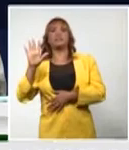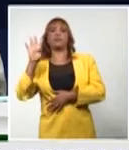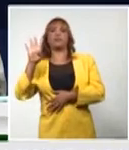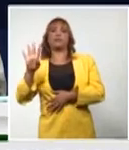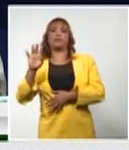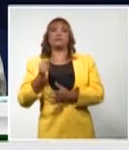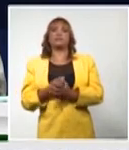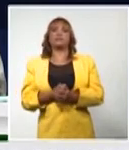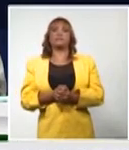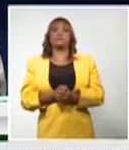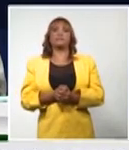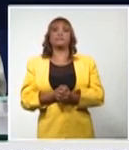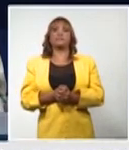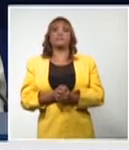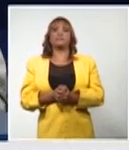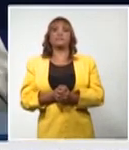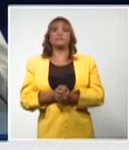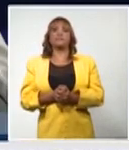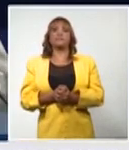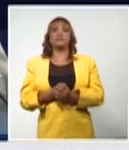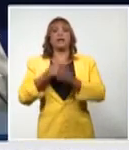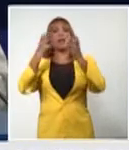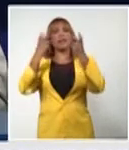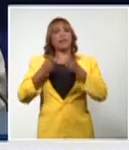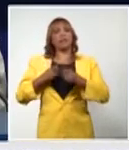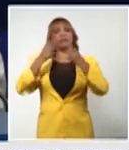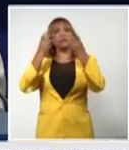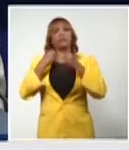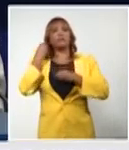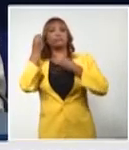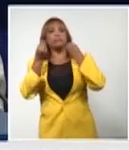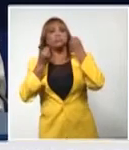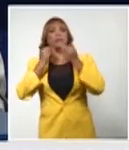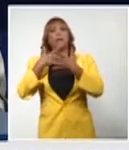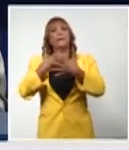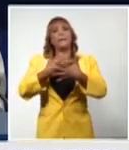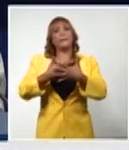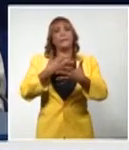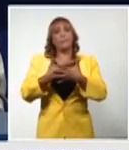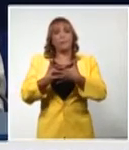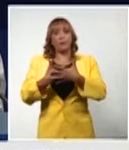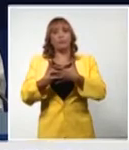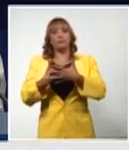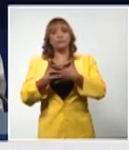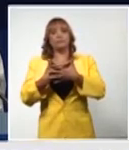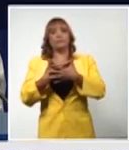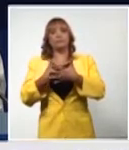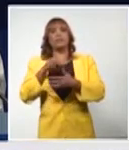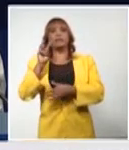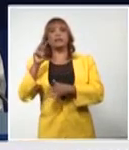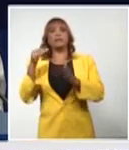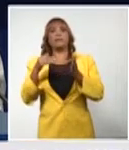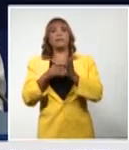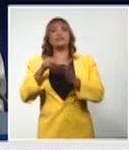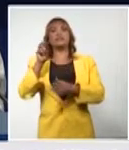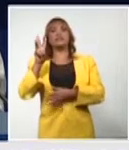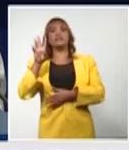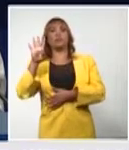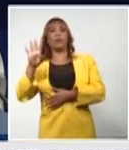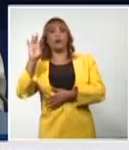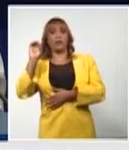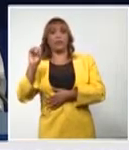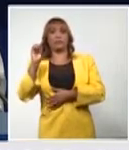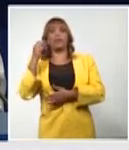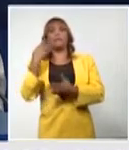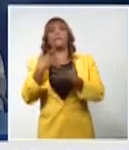Of the 3,340 samples processed, 13 tested positive for SARS-CoV-2